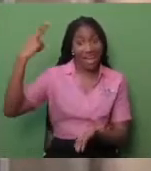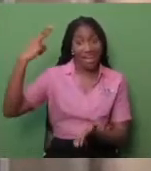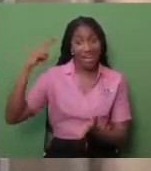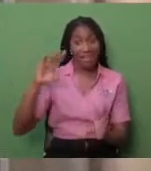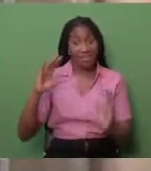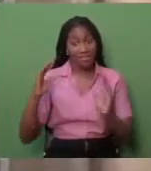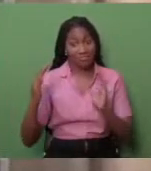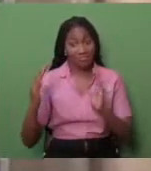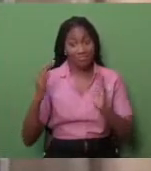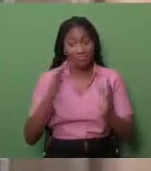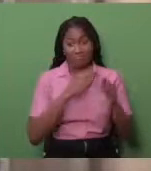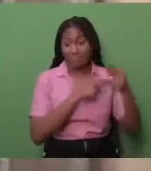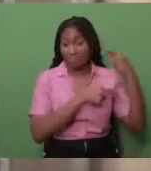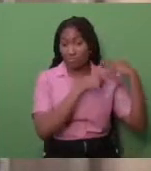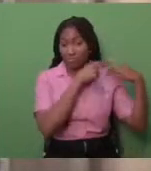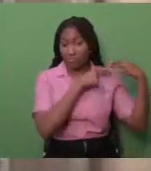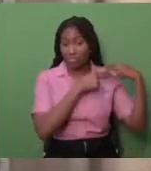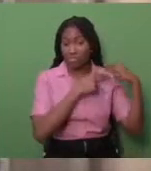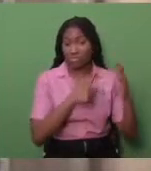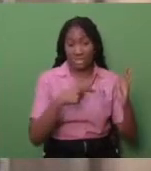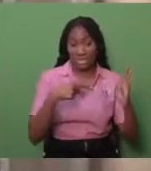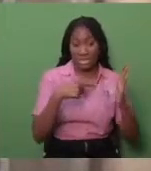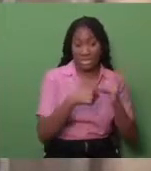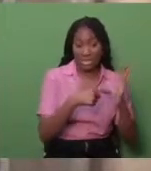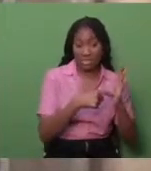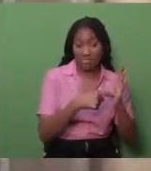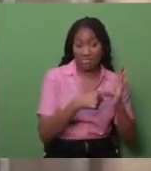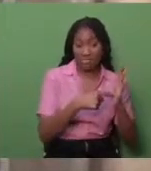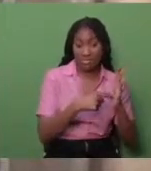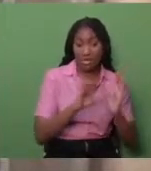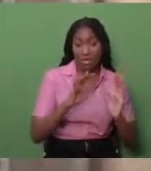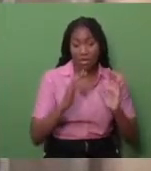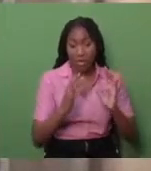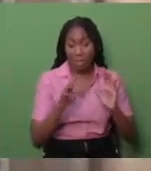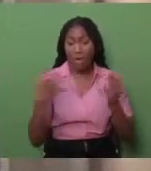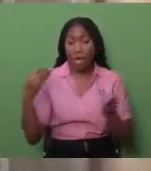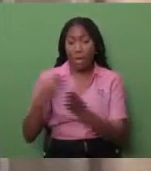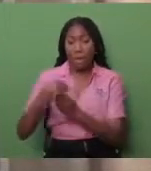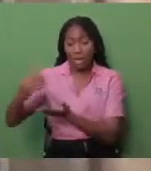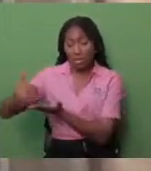Our debt to GDP ratio is over 84%.